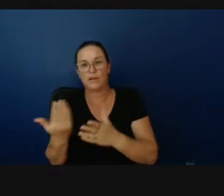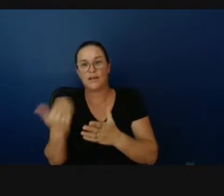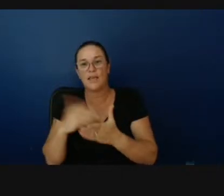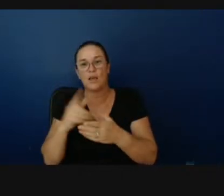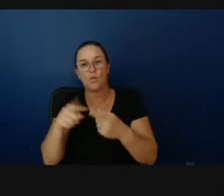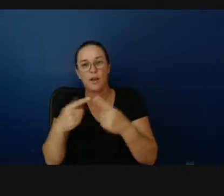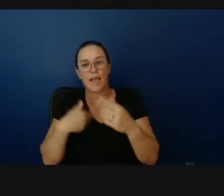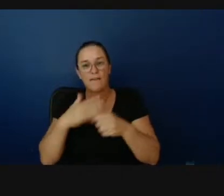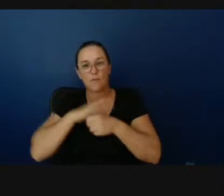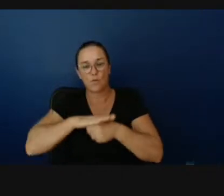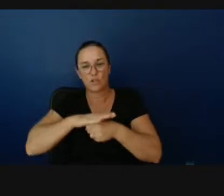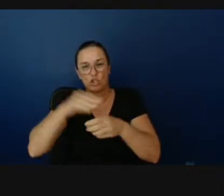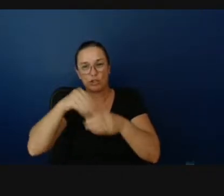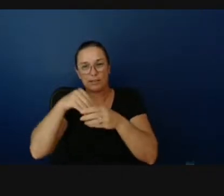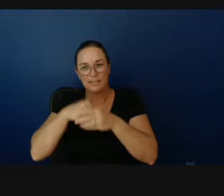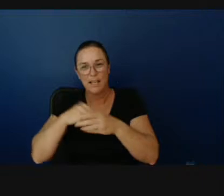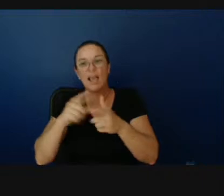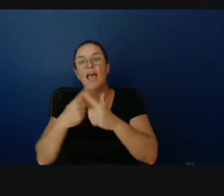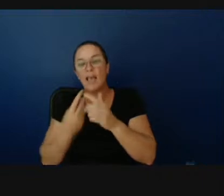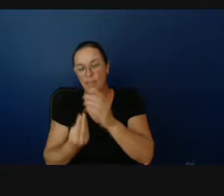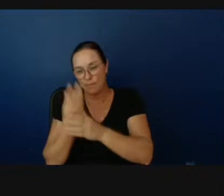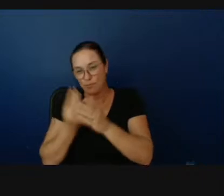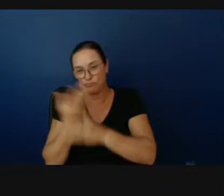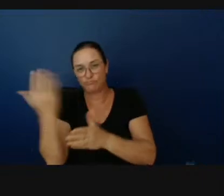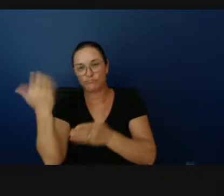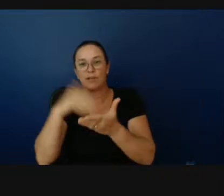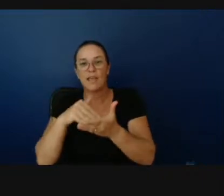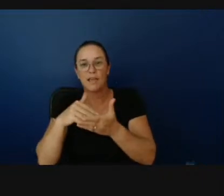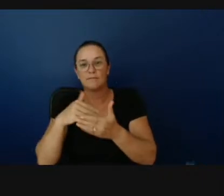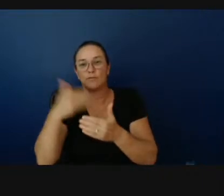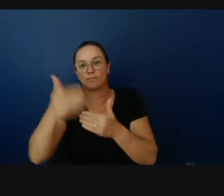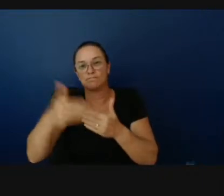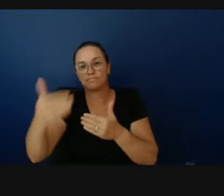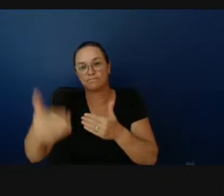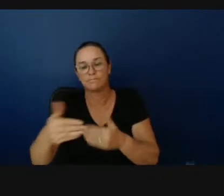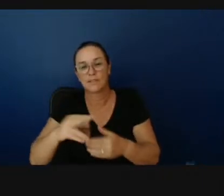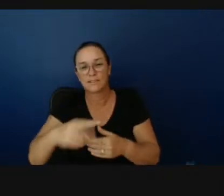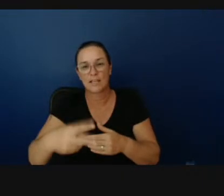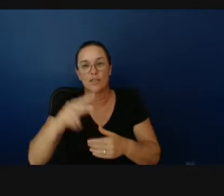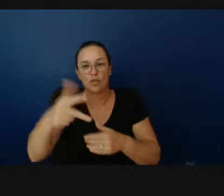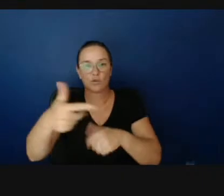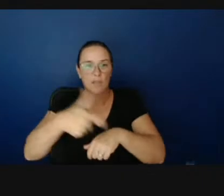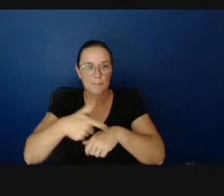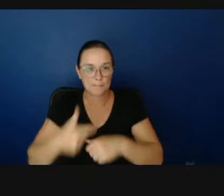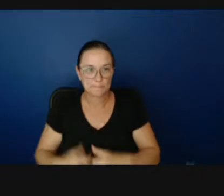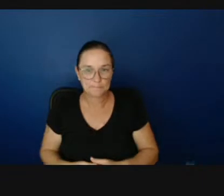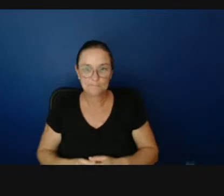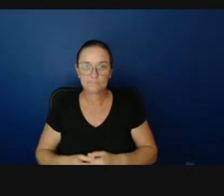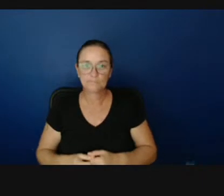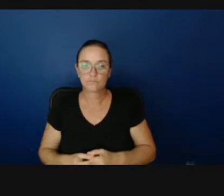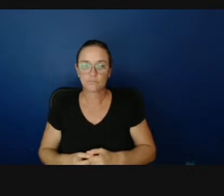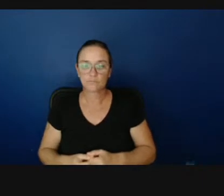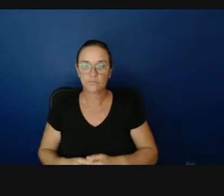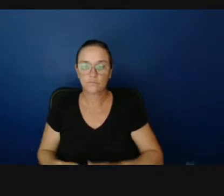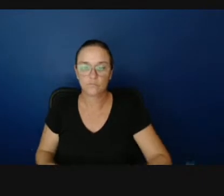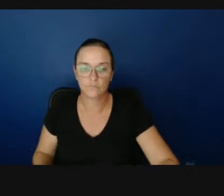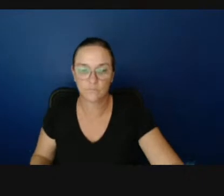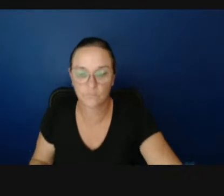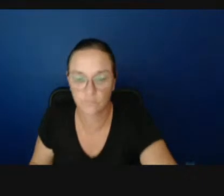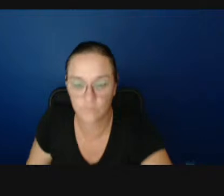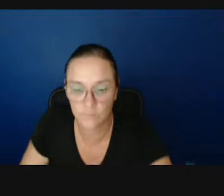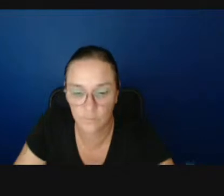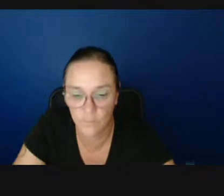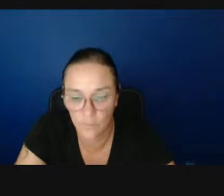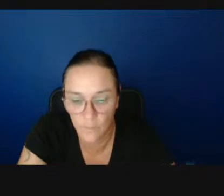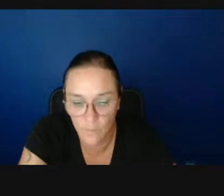had rebuilt and the eruption resumed in those subsequent episodes 2 and 3. So in total, the eruption, this map is